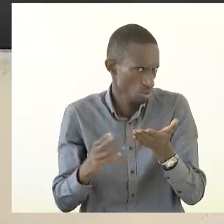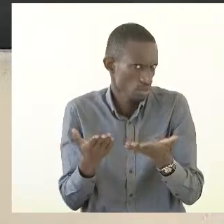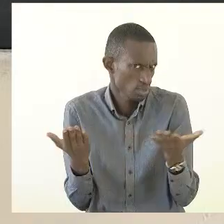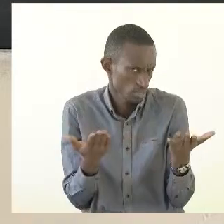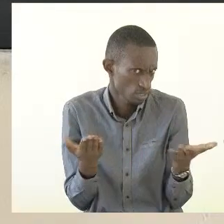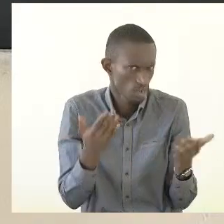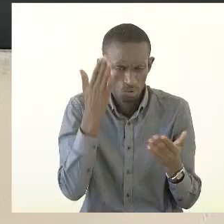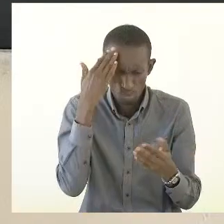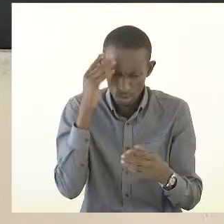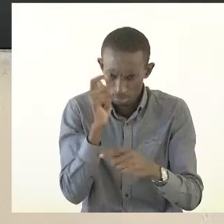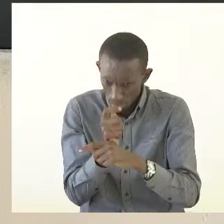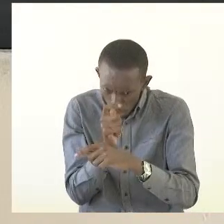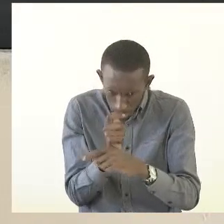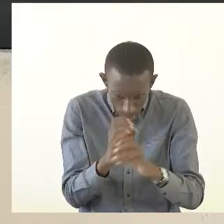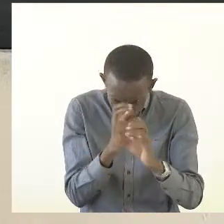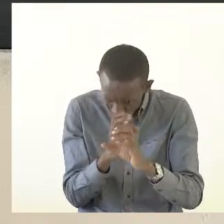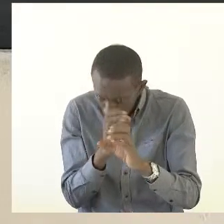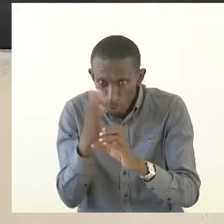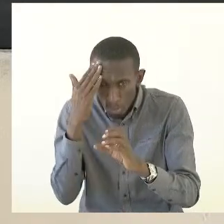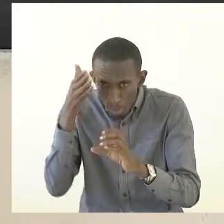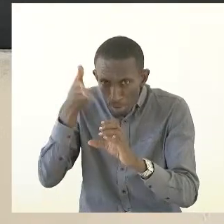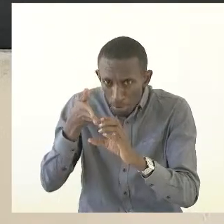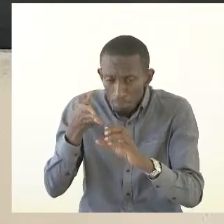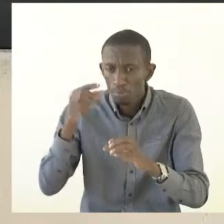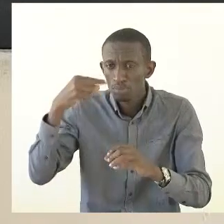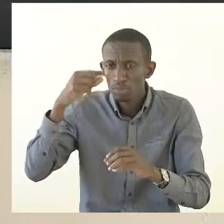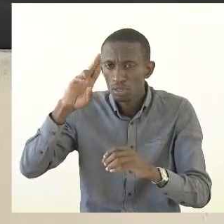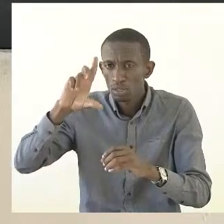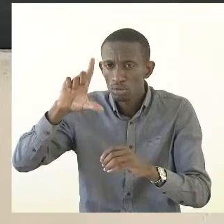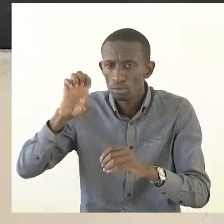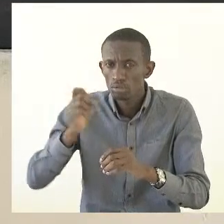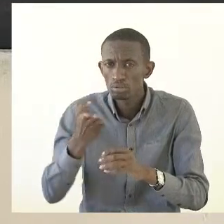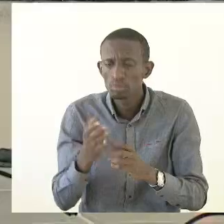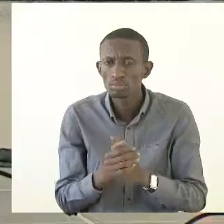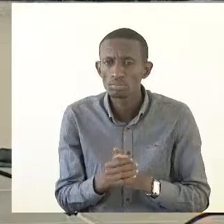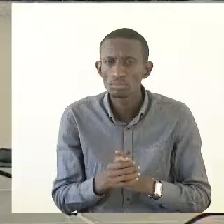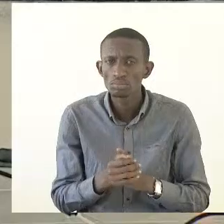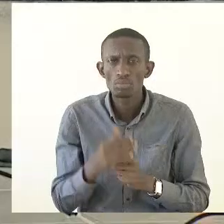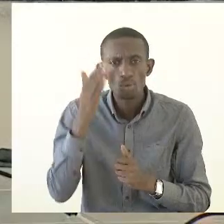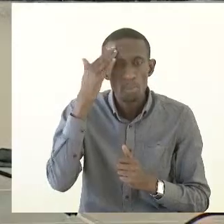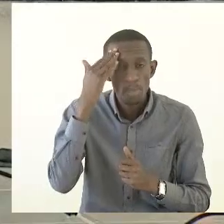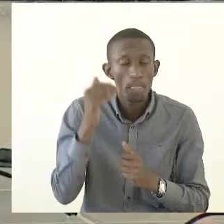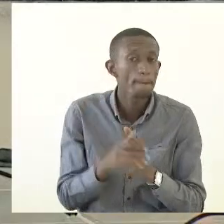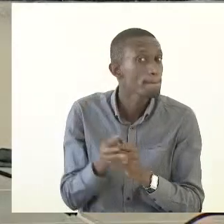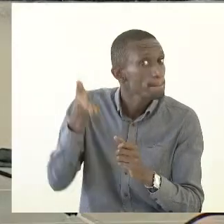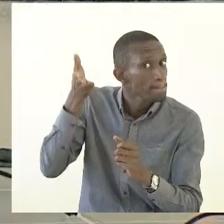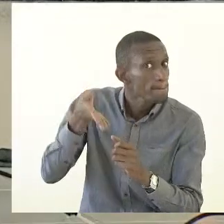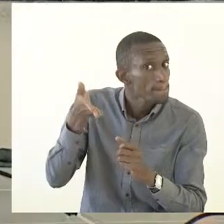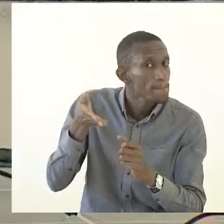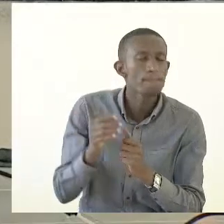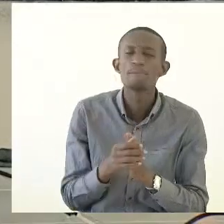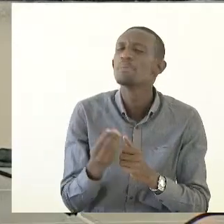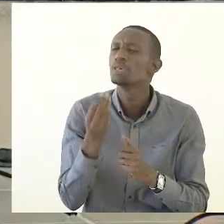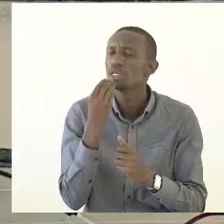sample? There is no specific reagent that is used to test the presence of